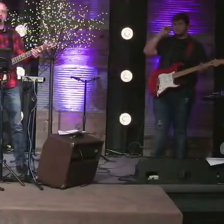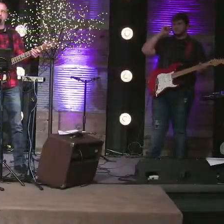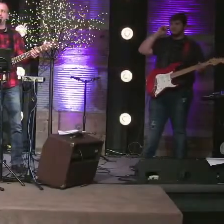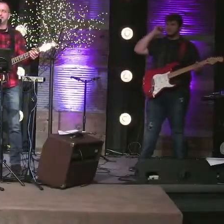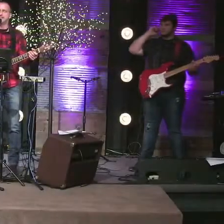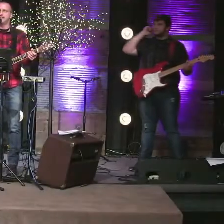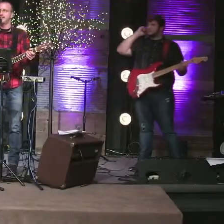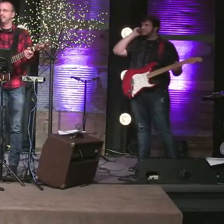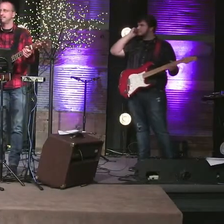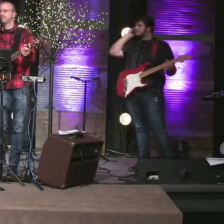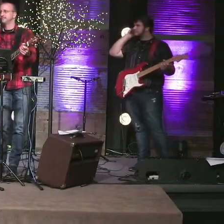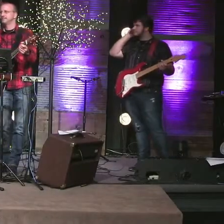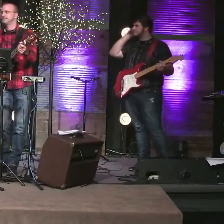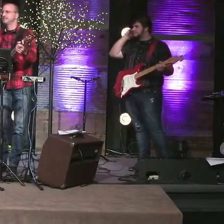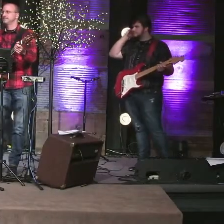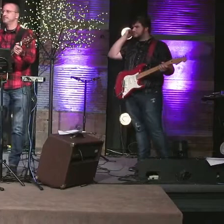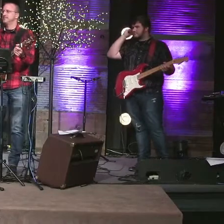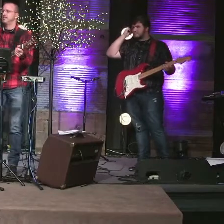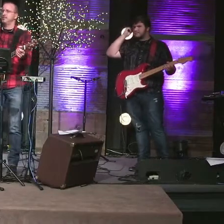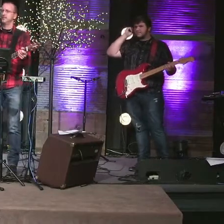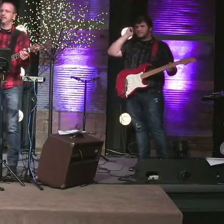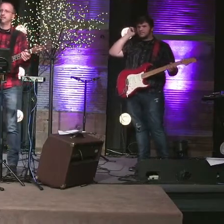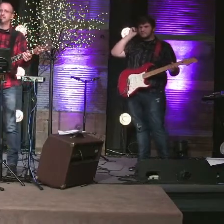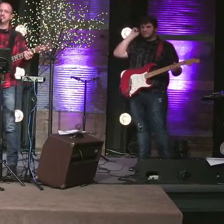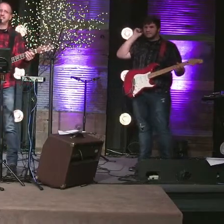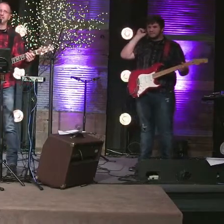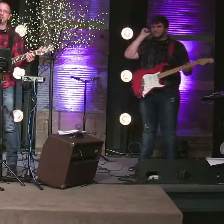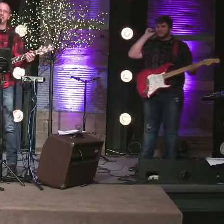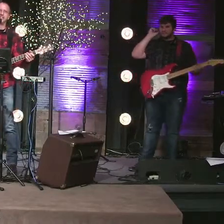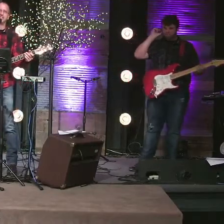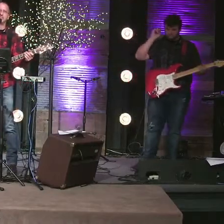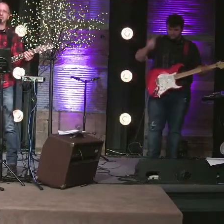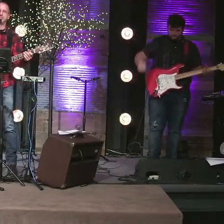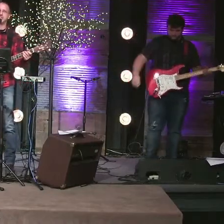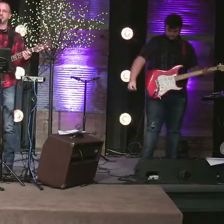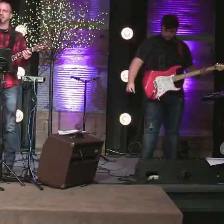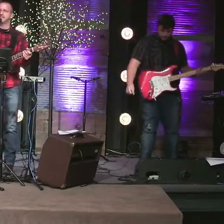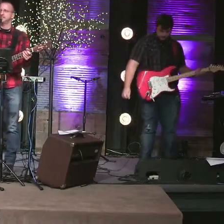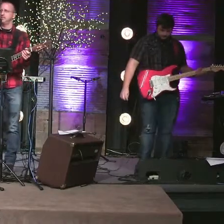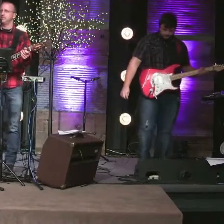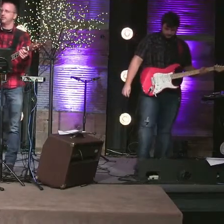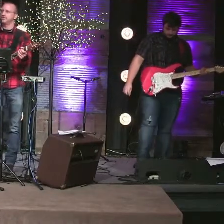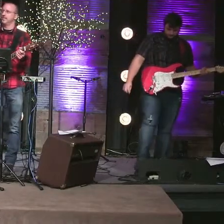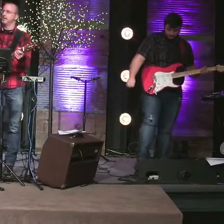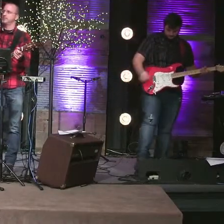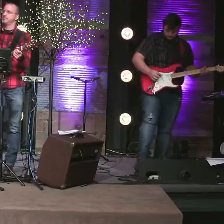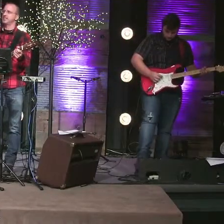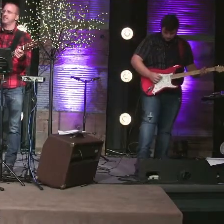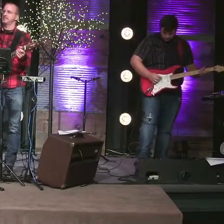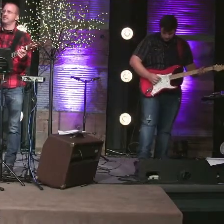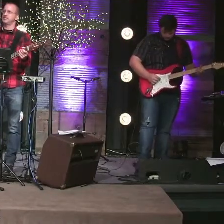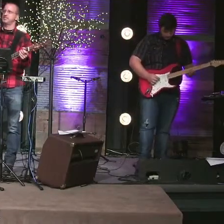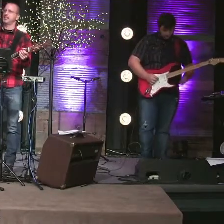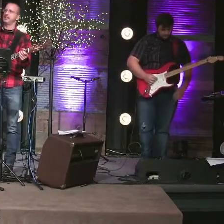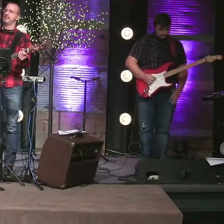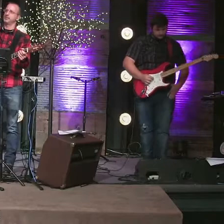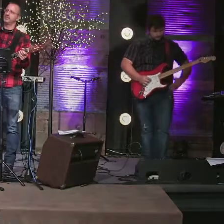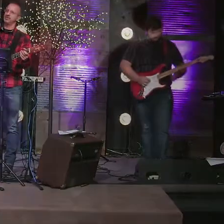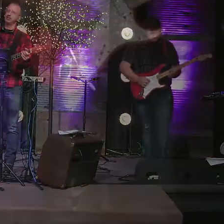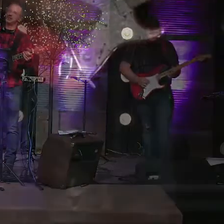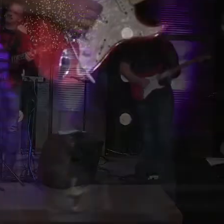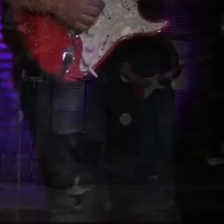Everybody today. All right, let's stand to our feet this morning. It's a beautiful day outside. The sun's shining out